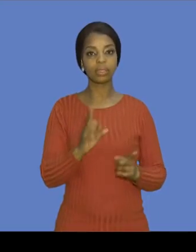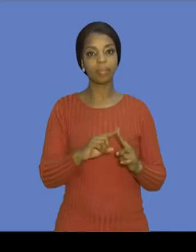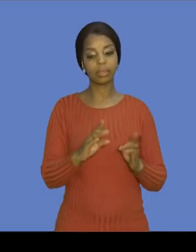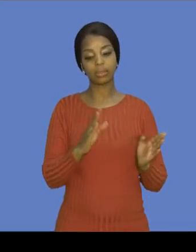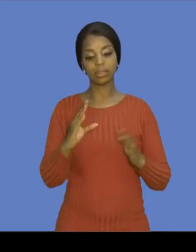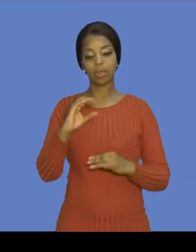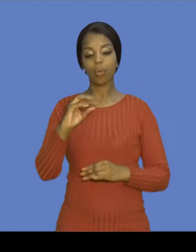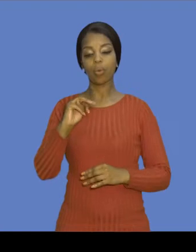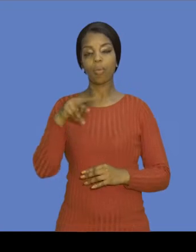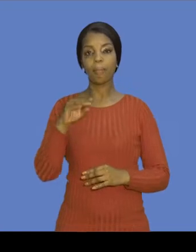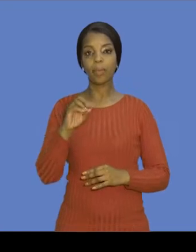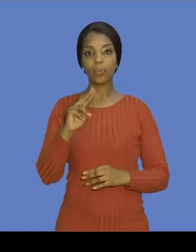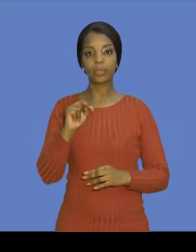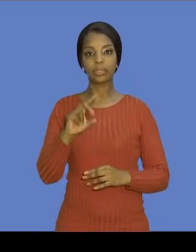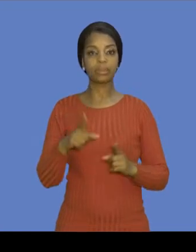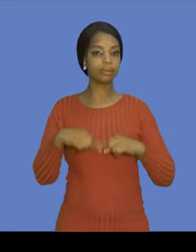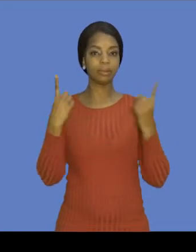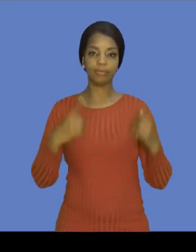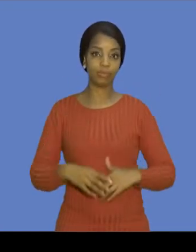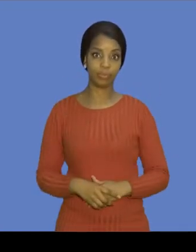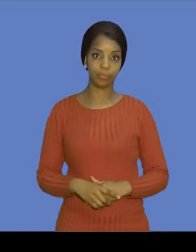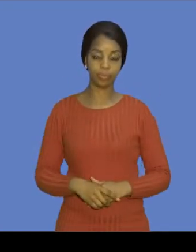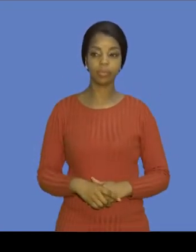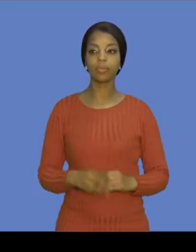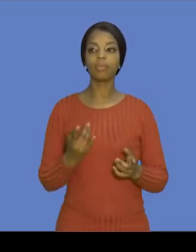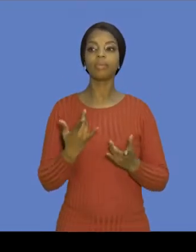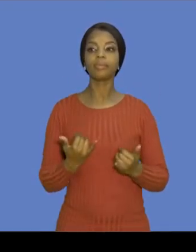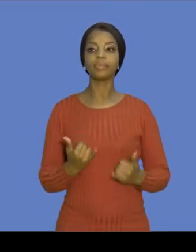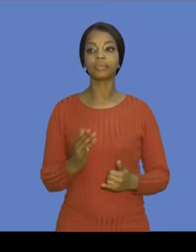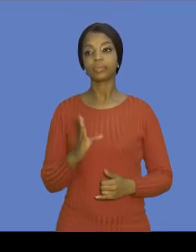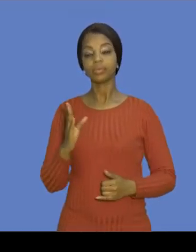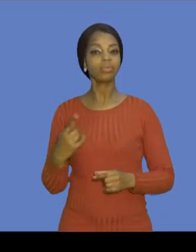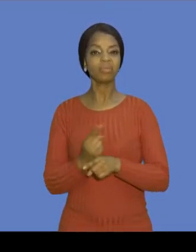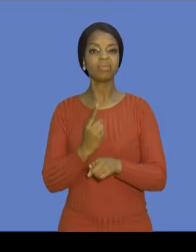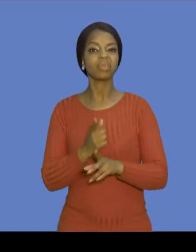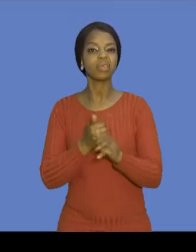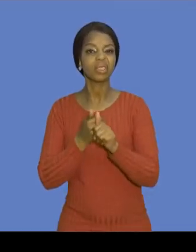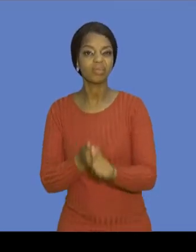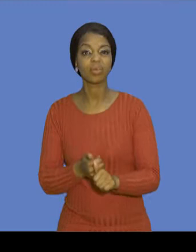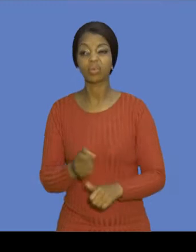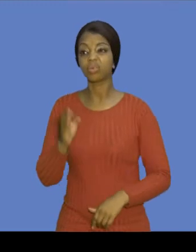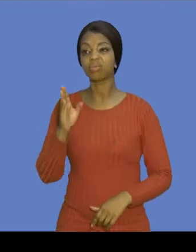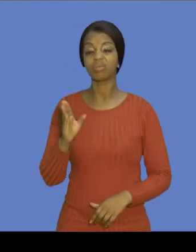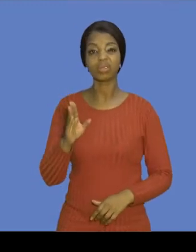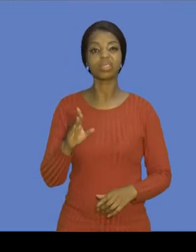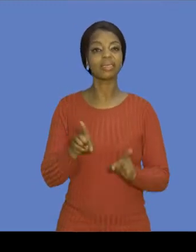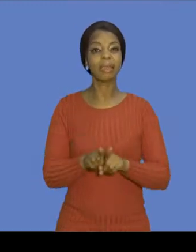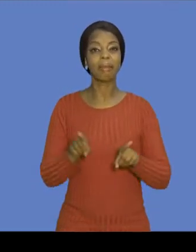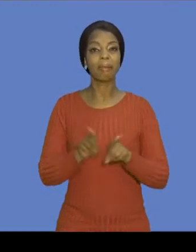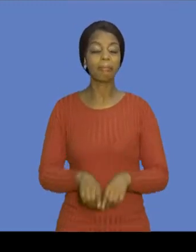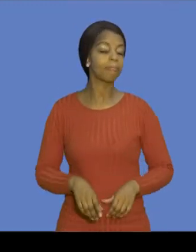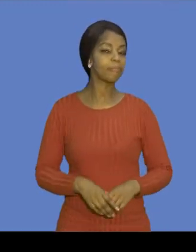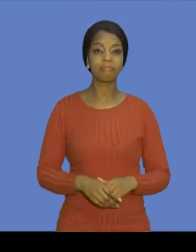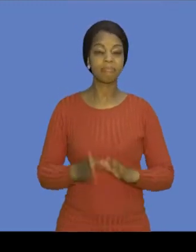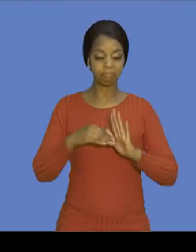with random growth, this will be real-world scenarios which do not always follow a pattern, so there's some